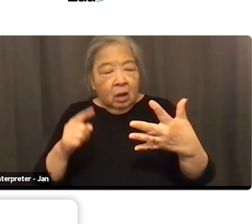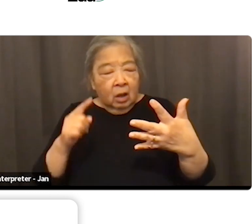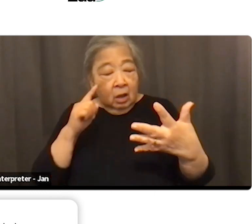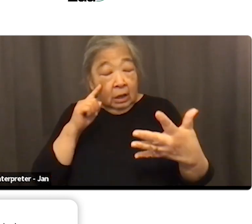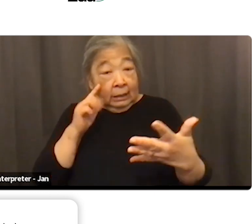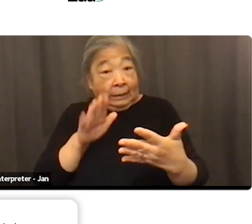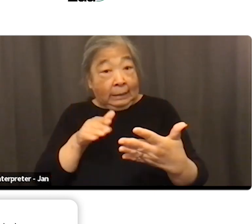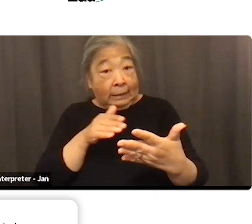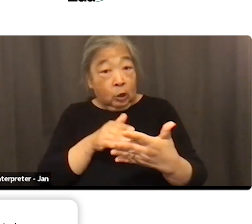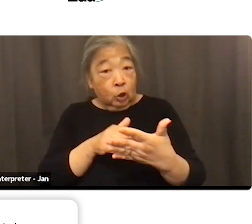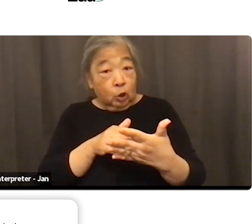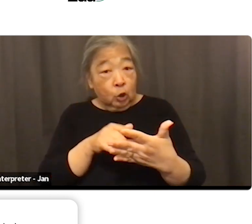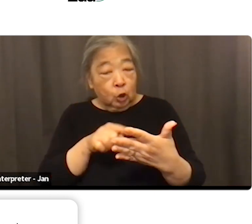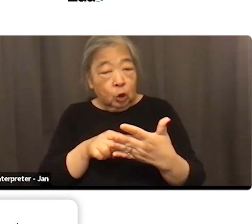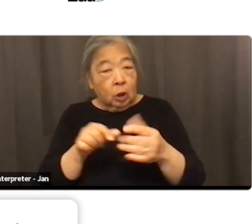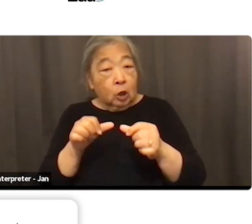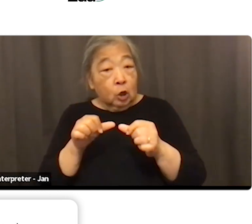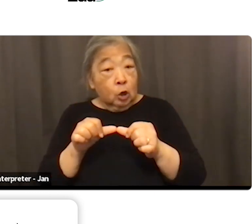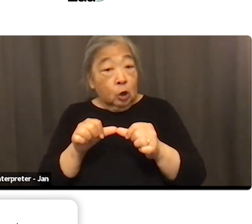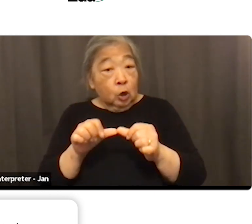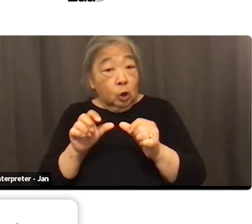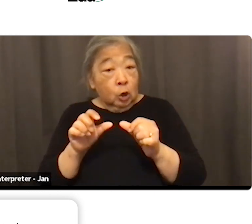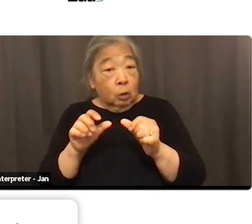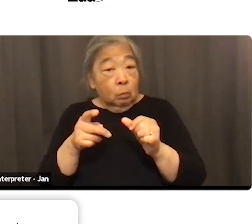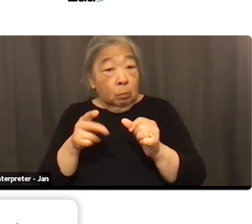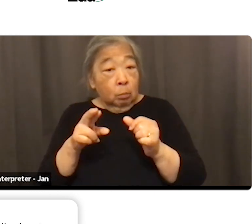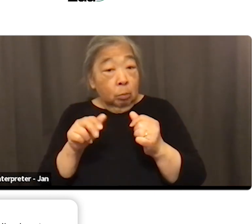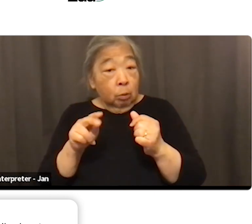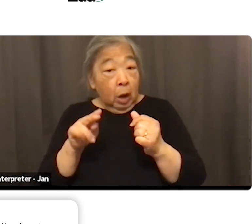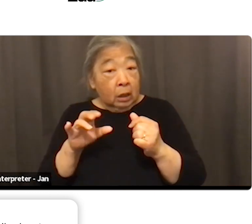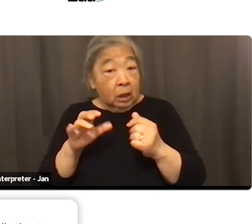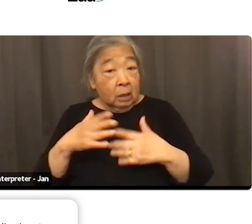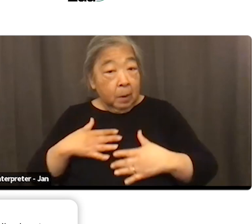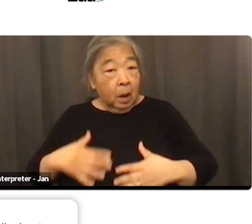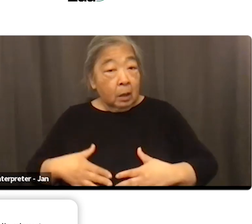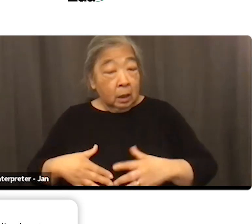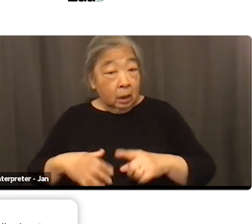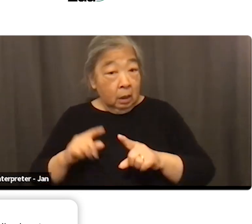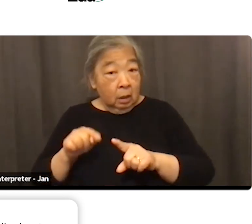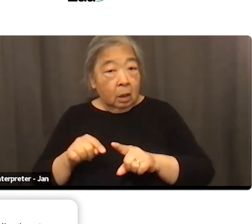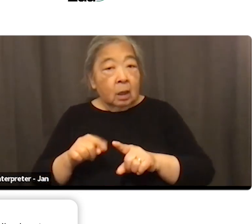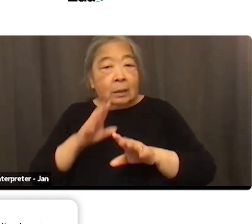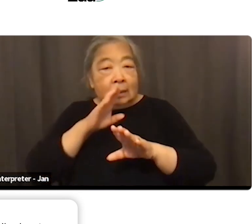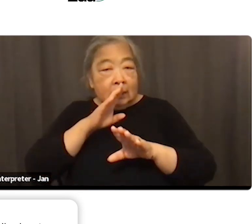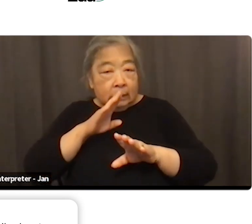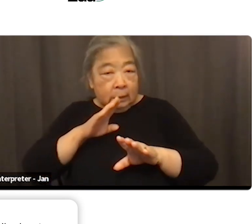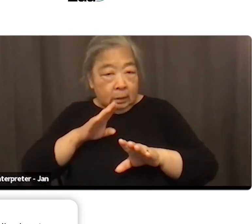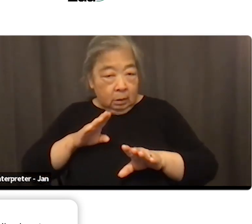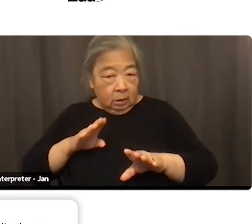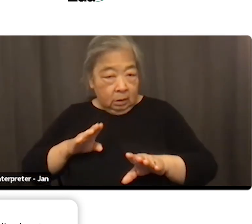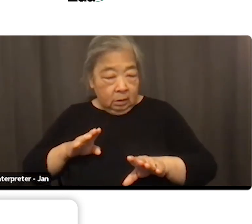center, that pranic body, is where the stillness is. And so when we talk about